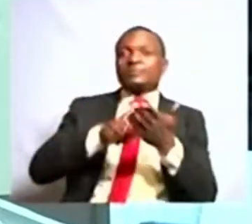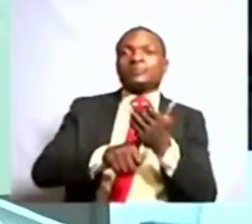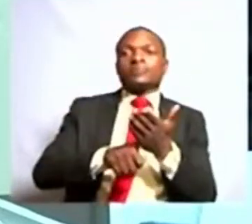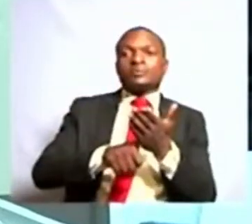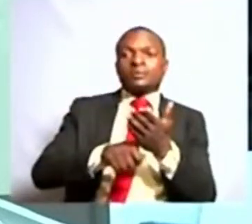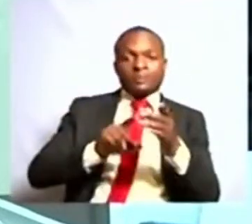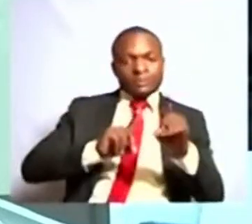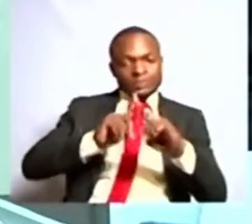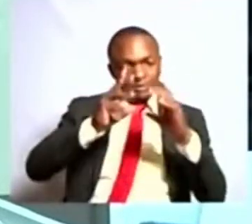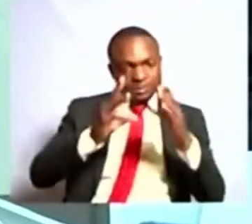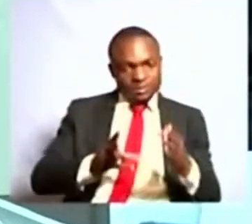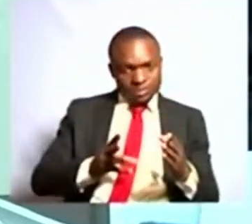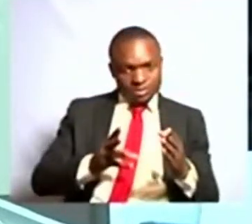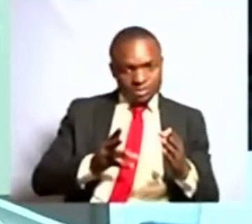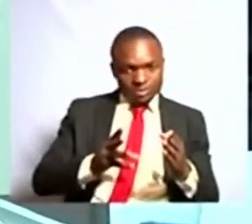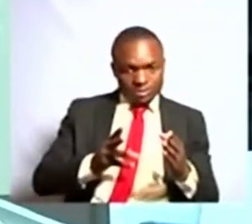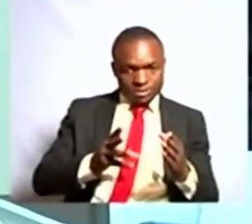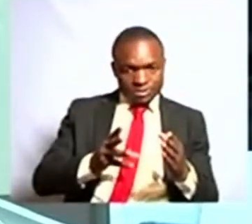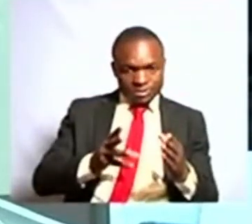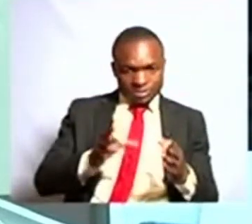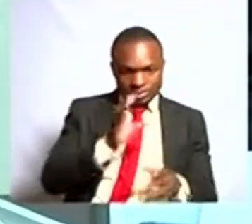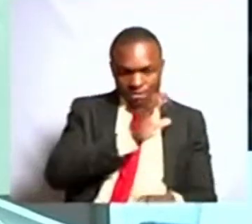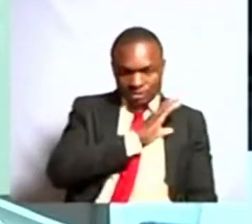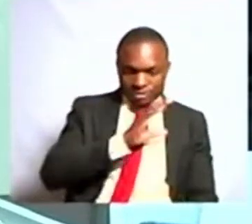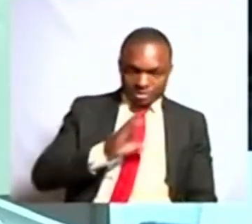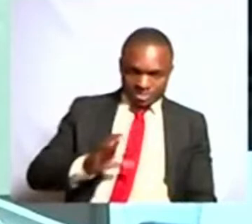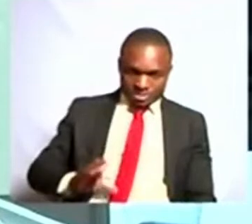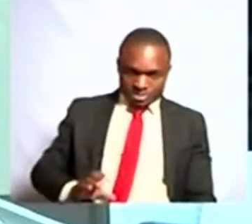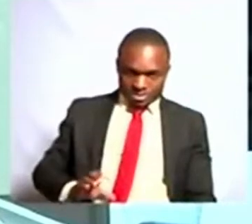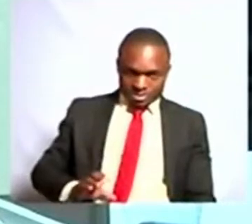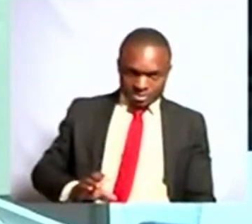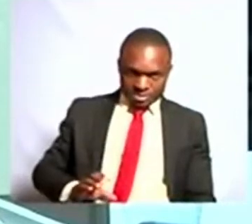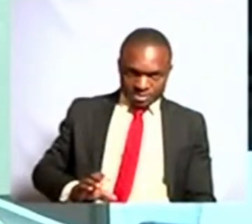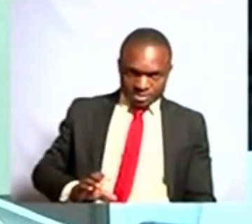to Director of Jonko Contractor and General Dealers.